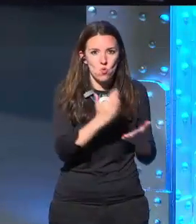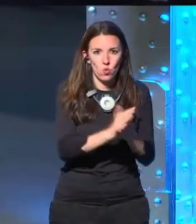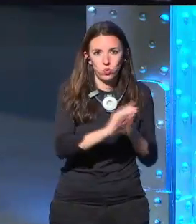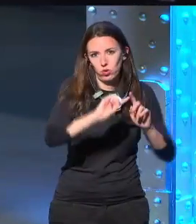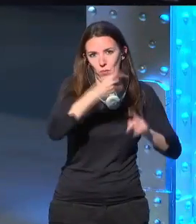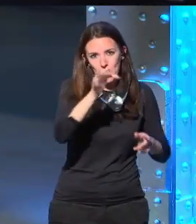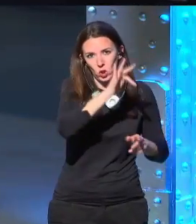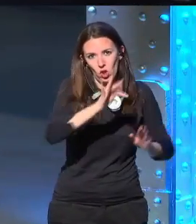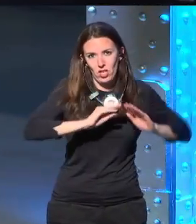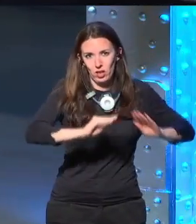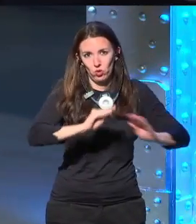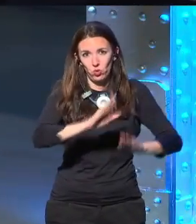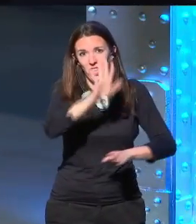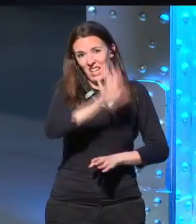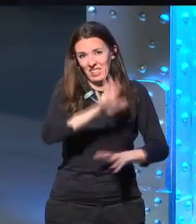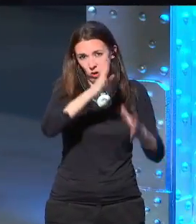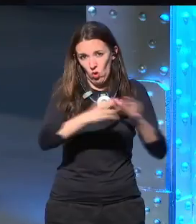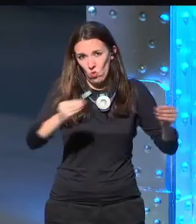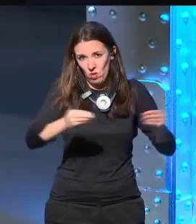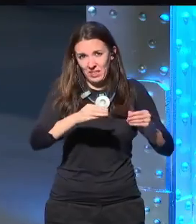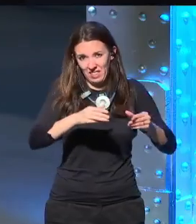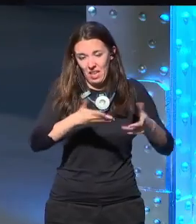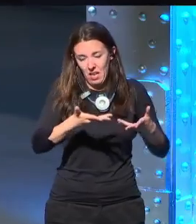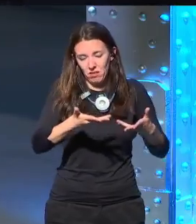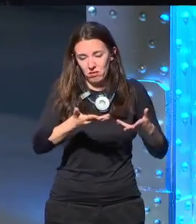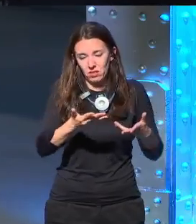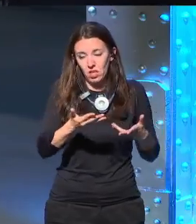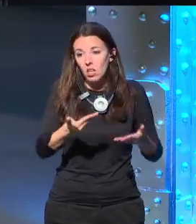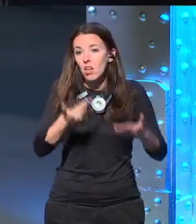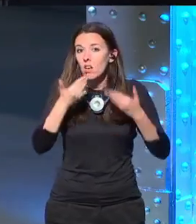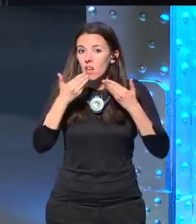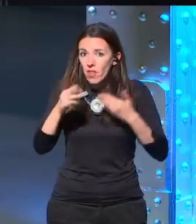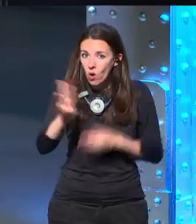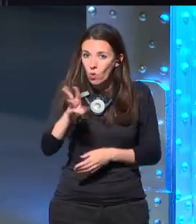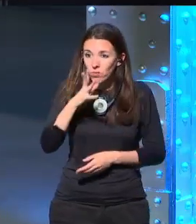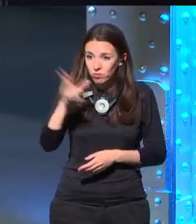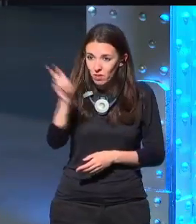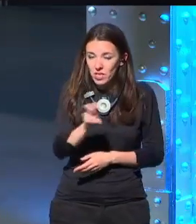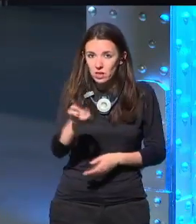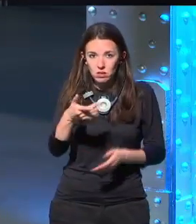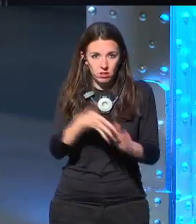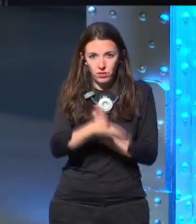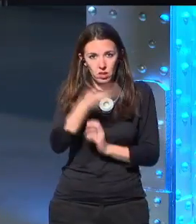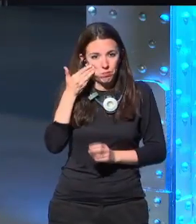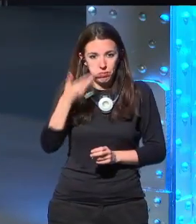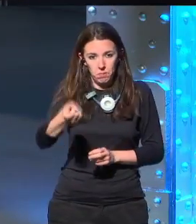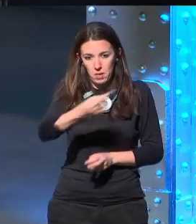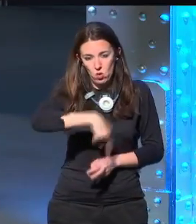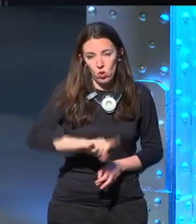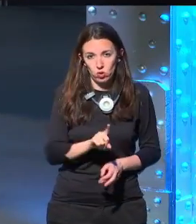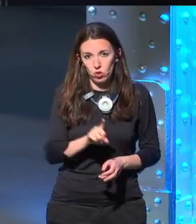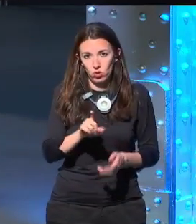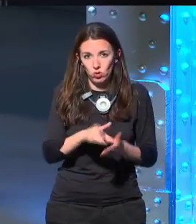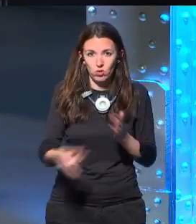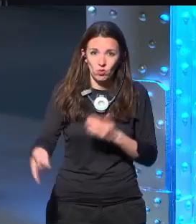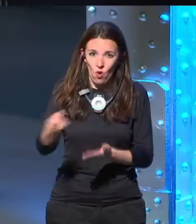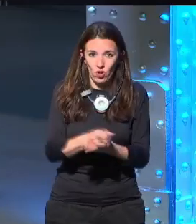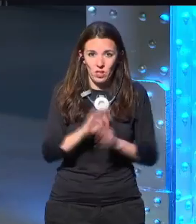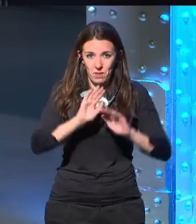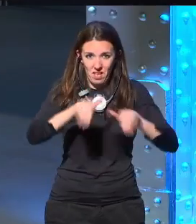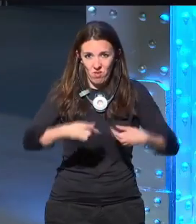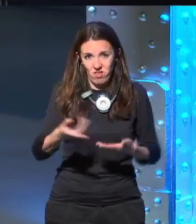theory almost more when I had to do that in my career. But I learned a lot from Walter. Walter, thank you so much for joining us today. It's a pleasure